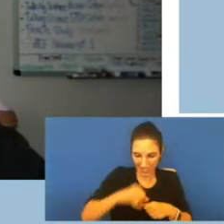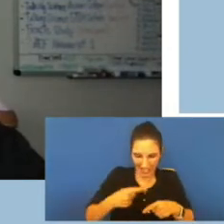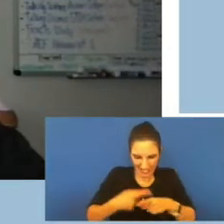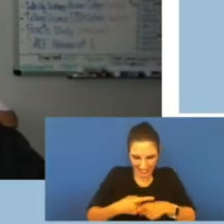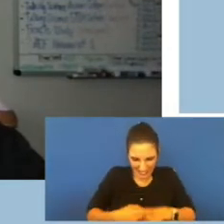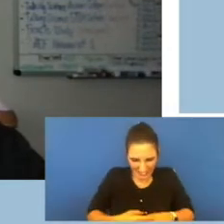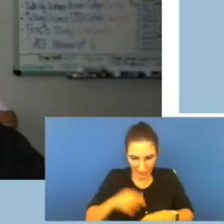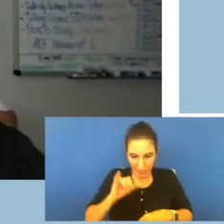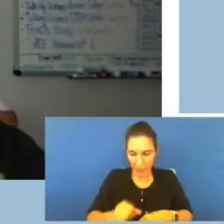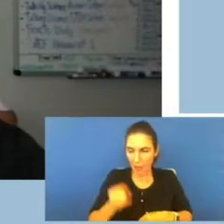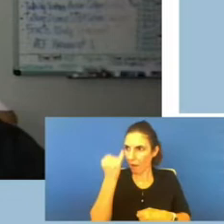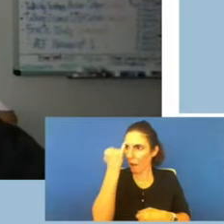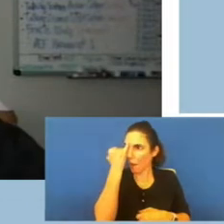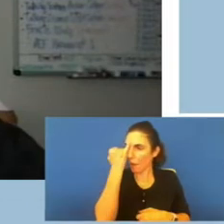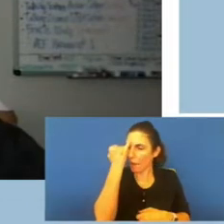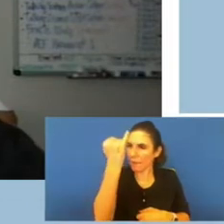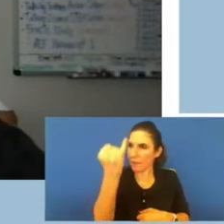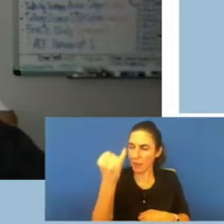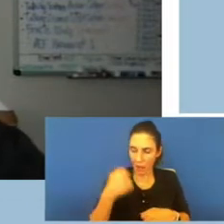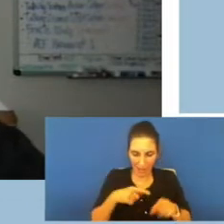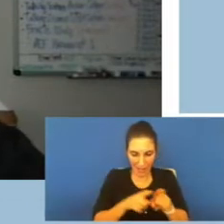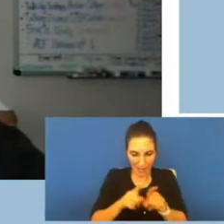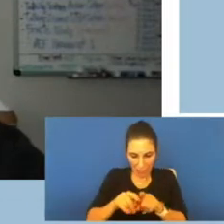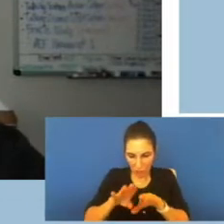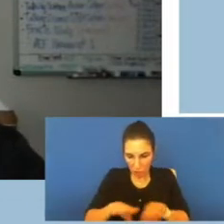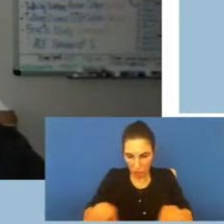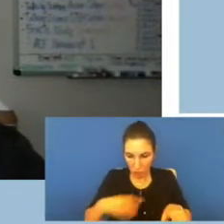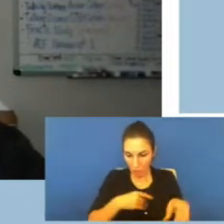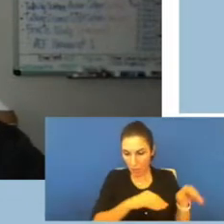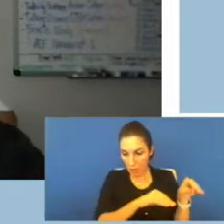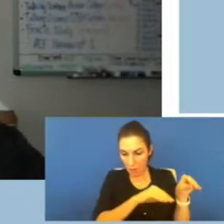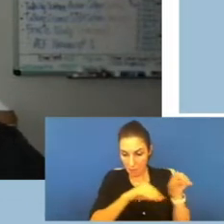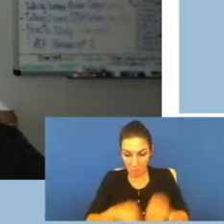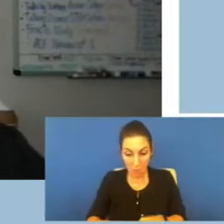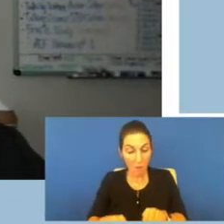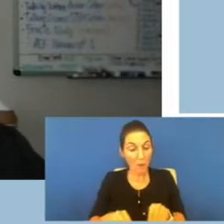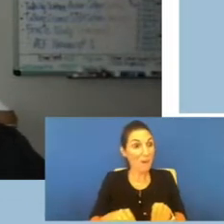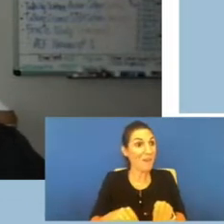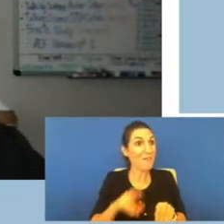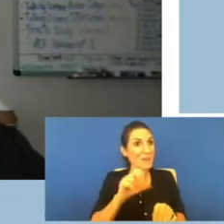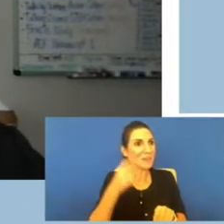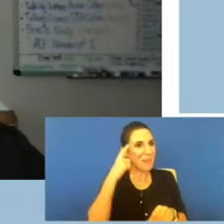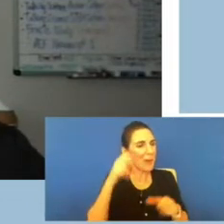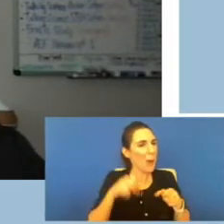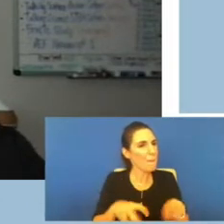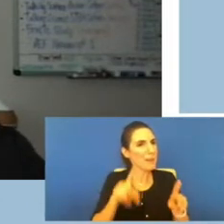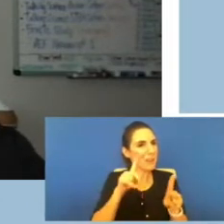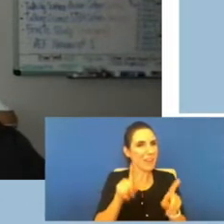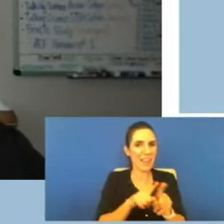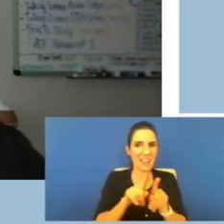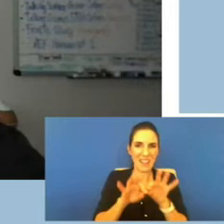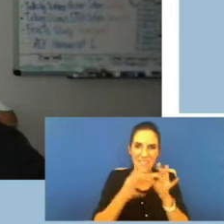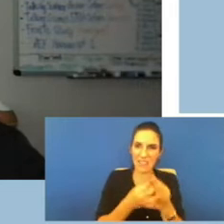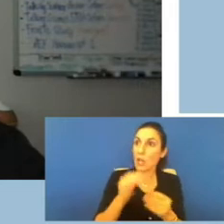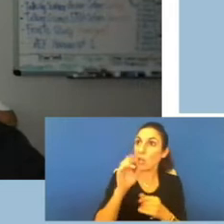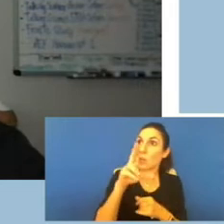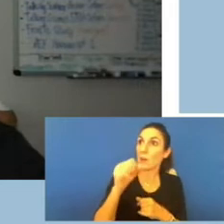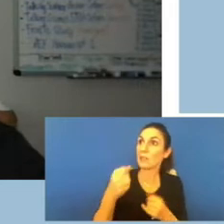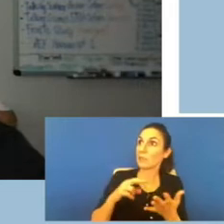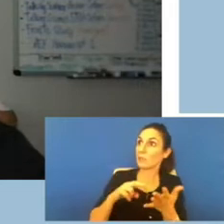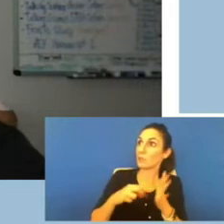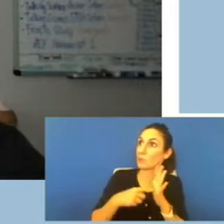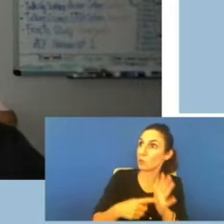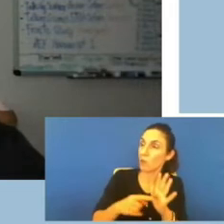ideologically. As a child, I saw moving to the US as an opportunity for my family. The US was a symbol of prosperity and social